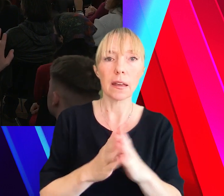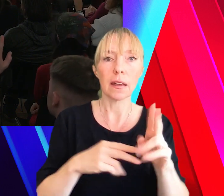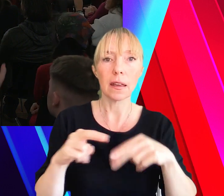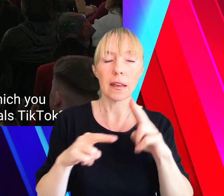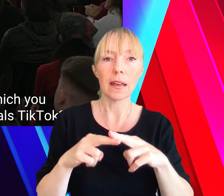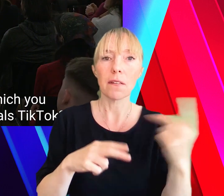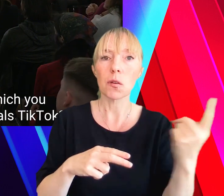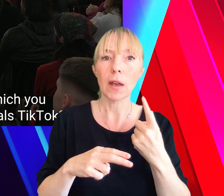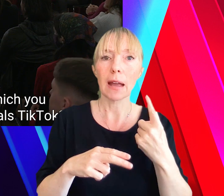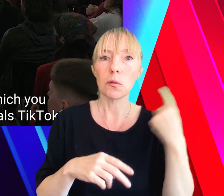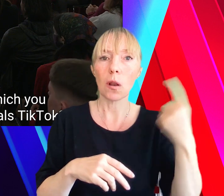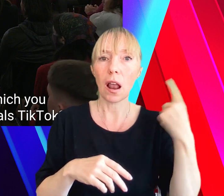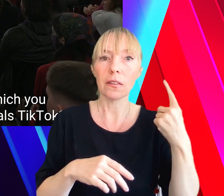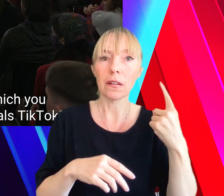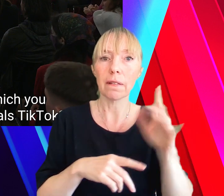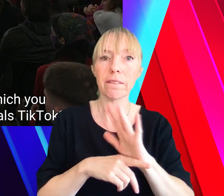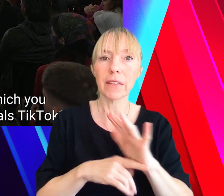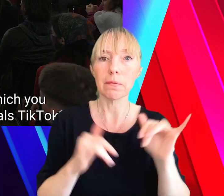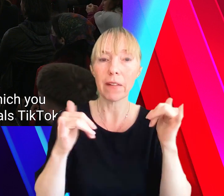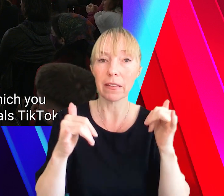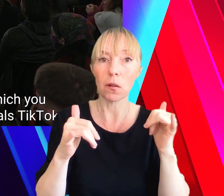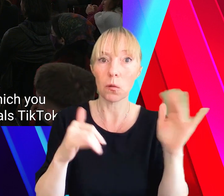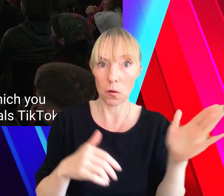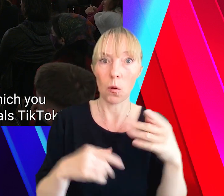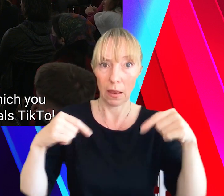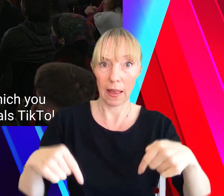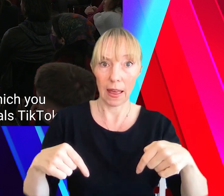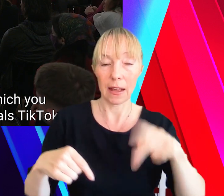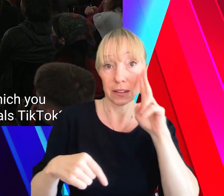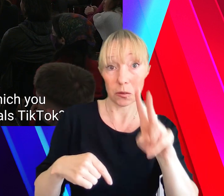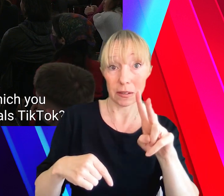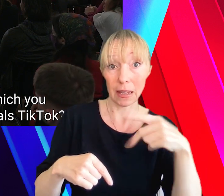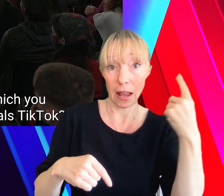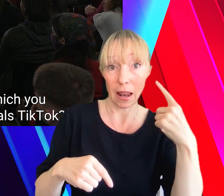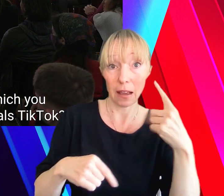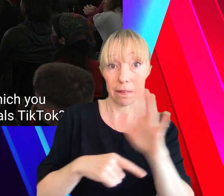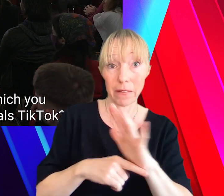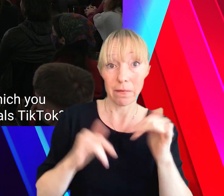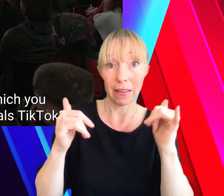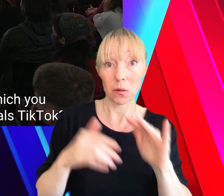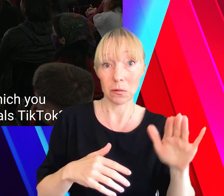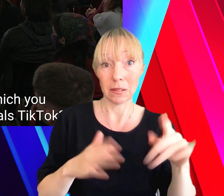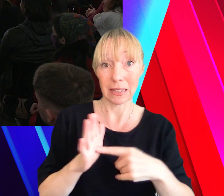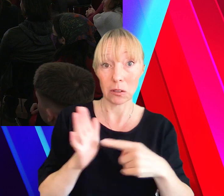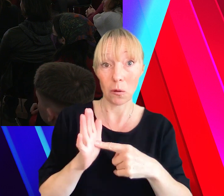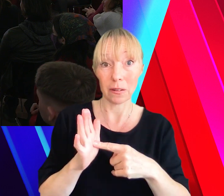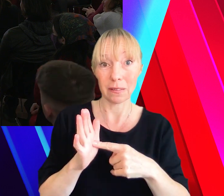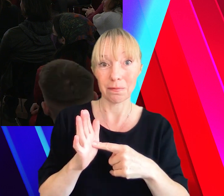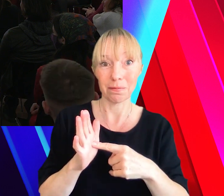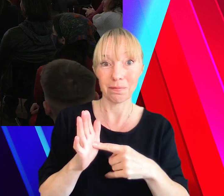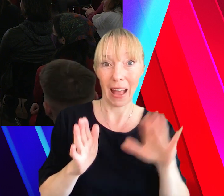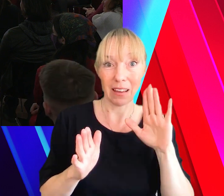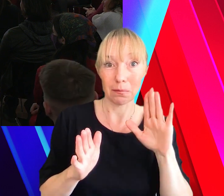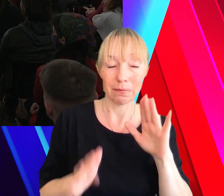Okay. And if you came to London Film Festival, which you've all done, did you see London Film Festival's TikToks? Put